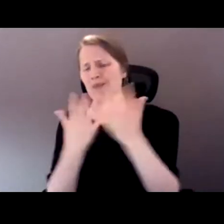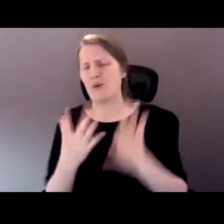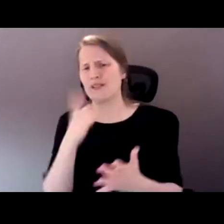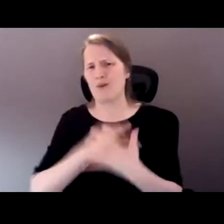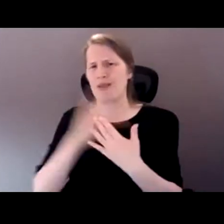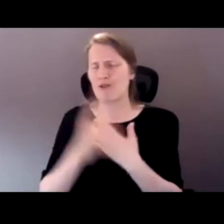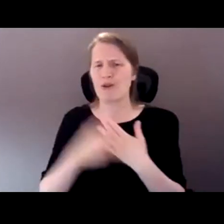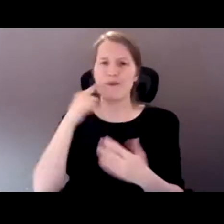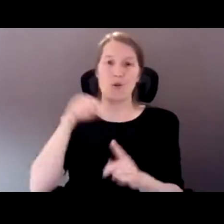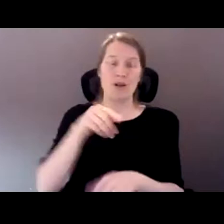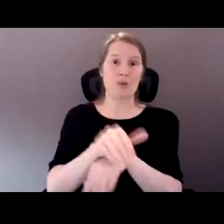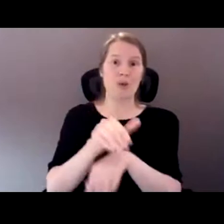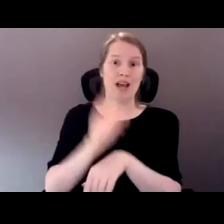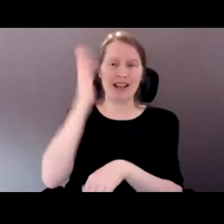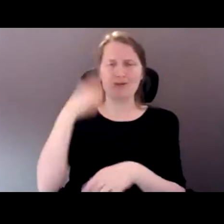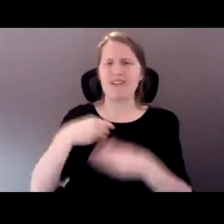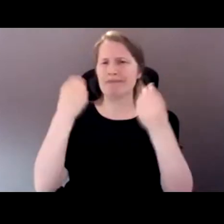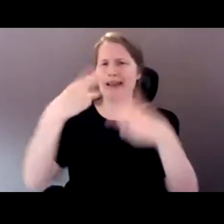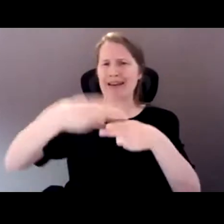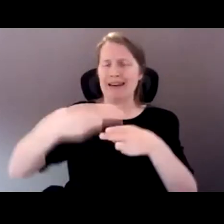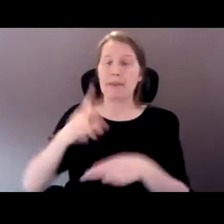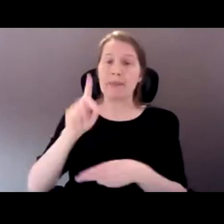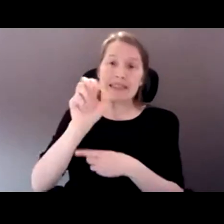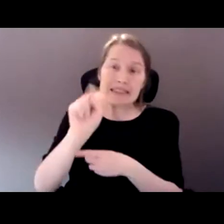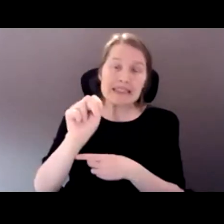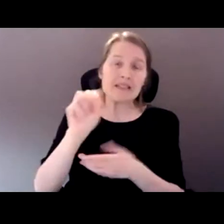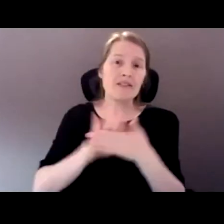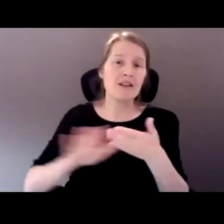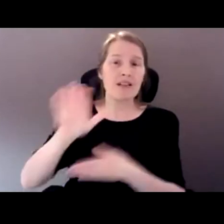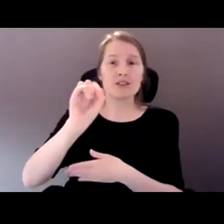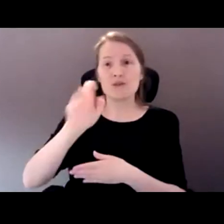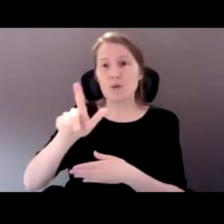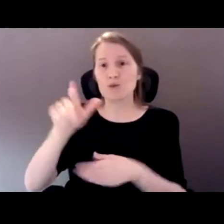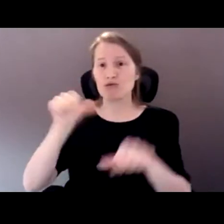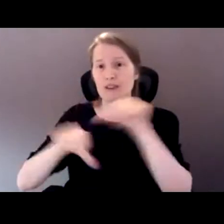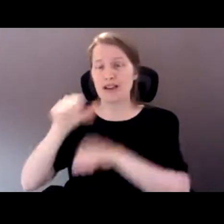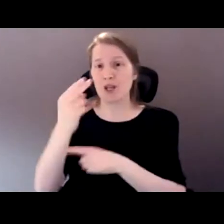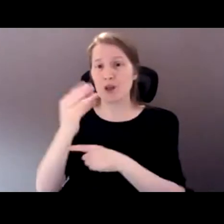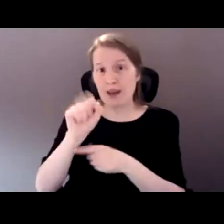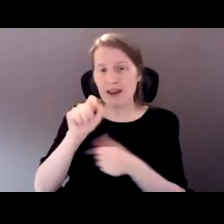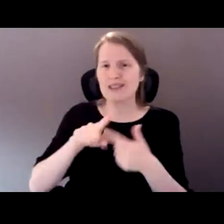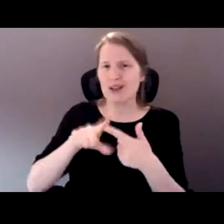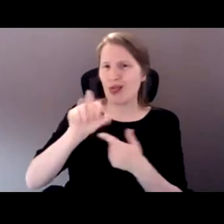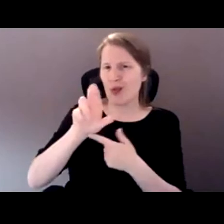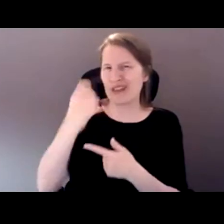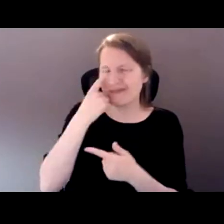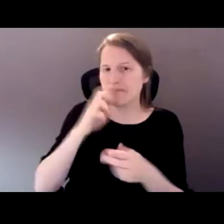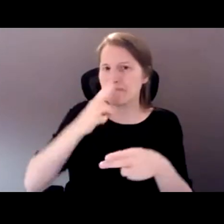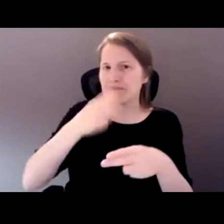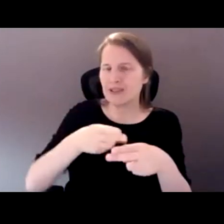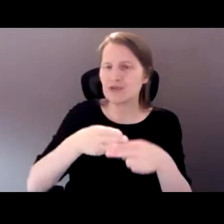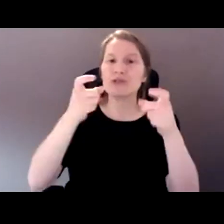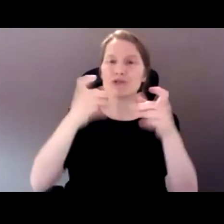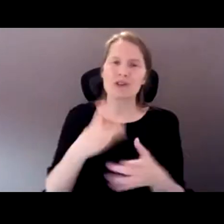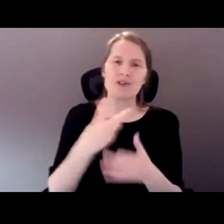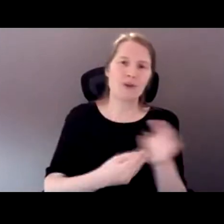lecture, Dean Uta Poiger, the Dean of the College of Social Sciences and Humanities, Lori Lefkowitz, the director of both